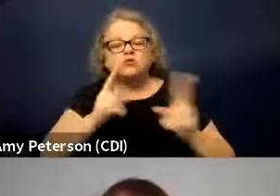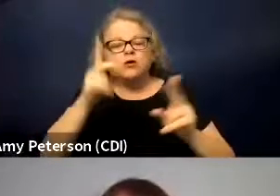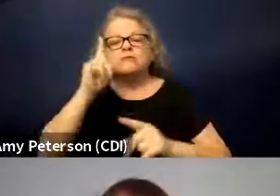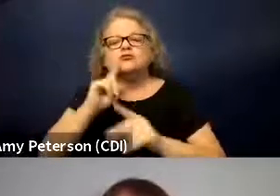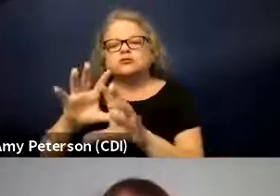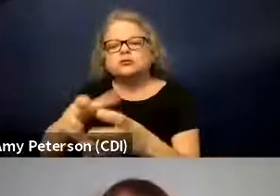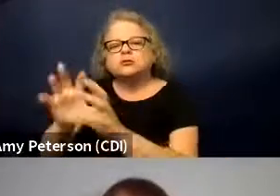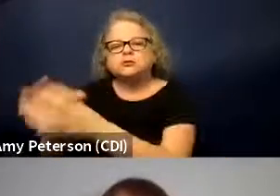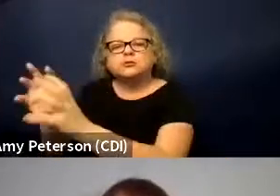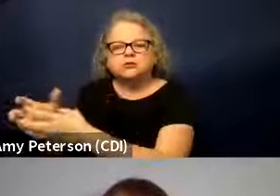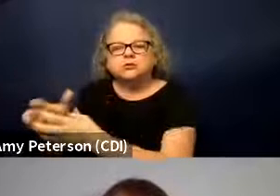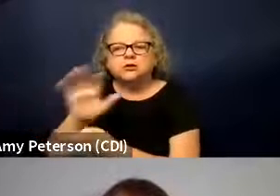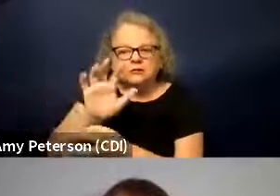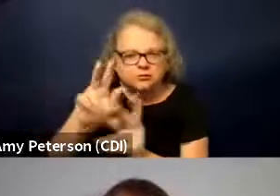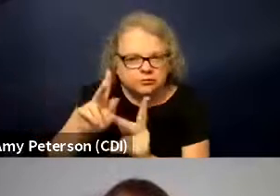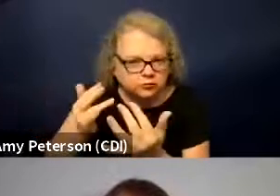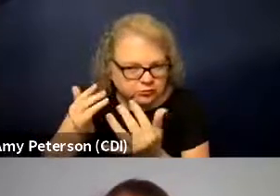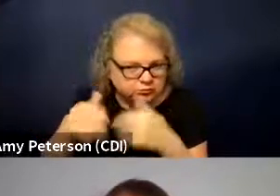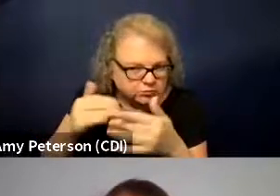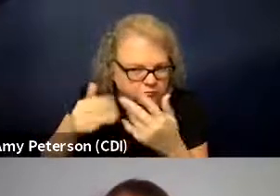were skipped or hurried up.